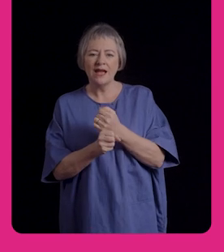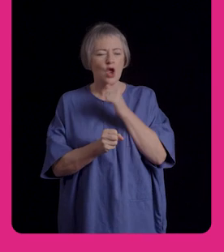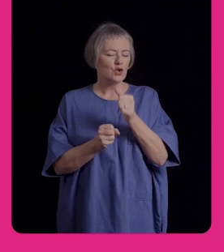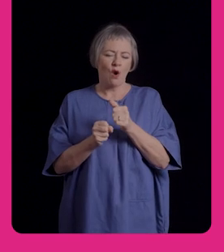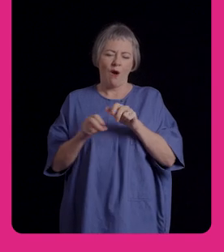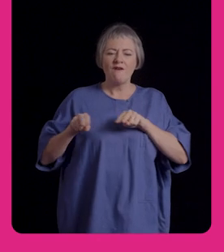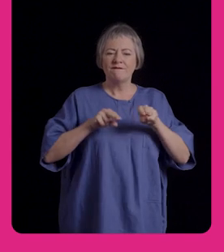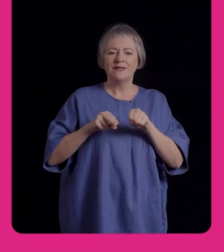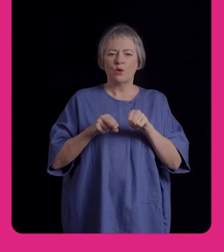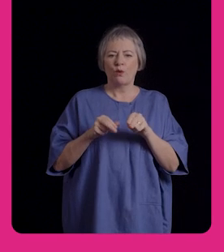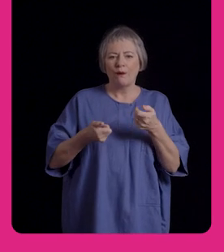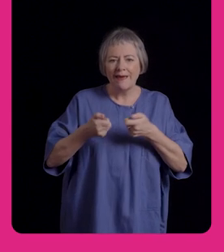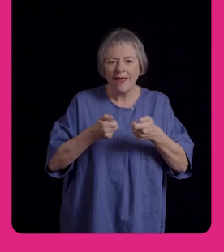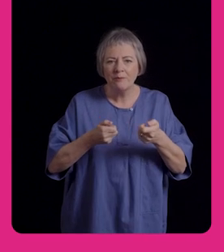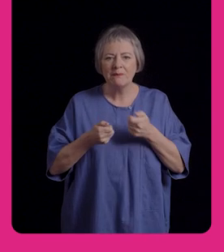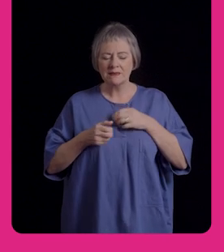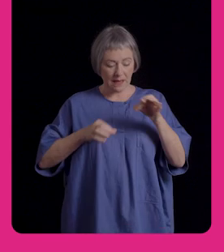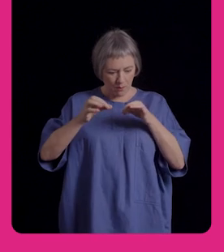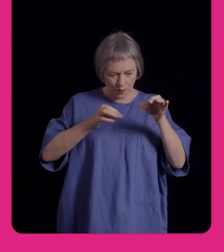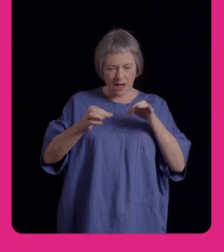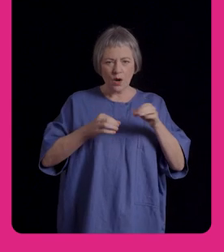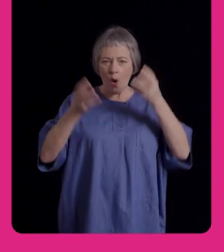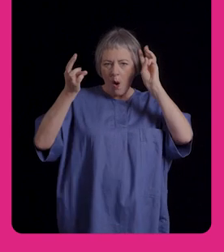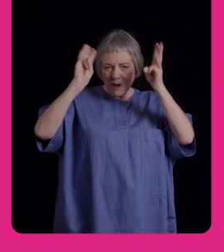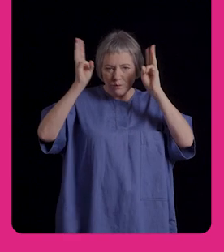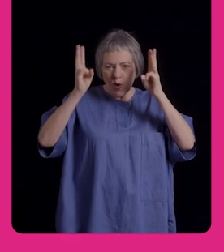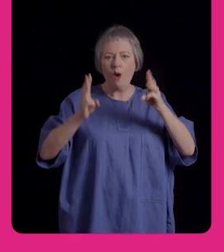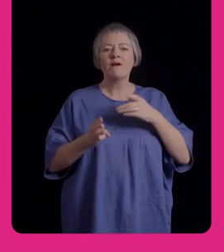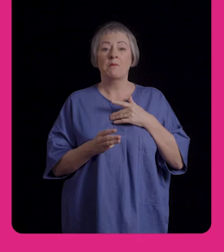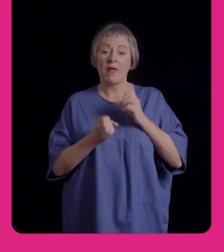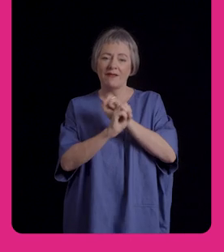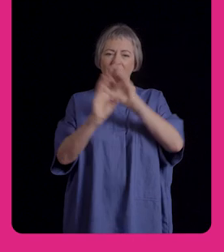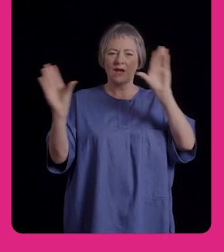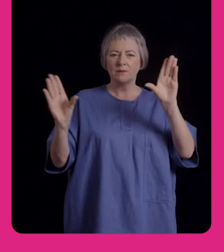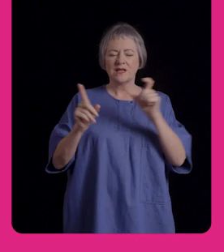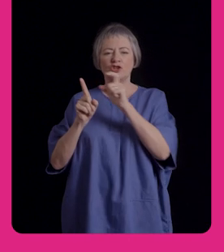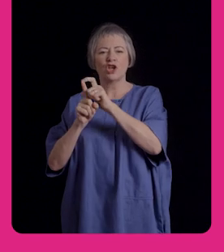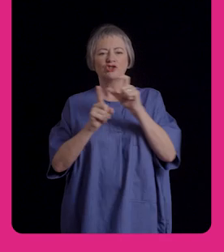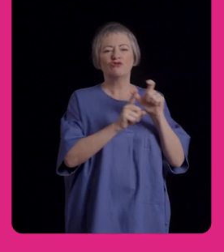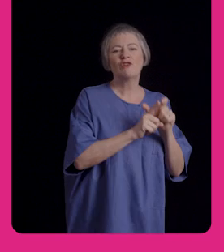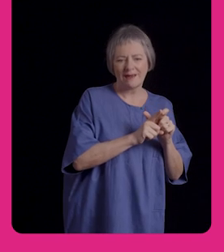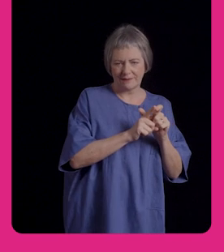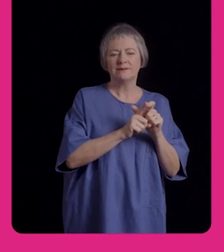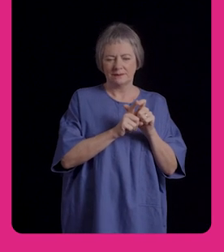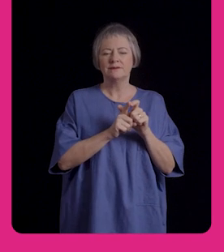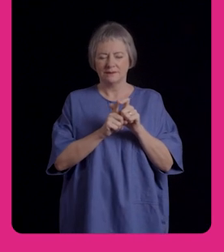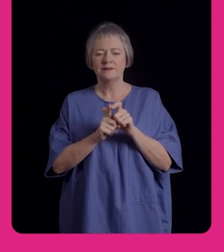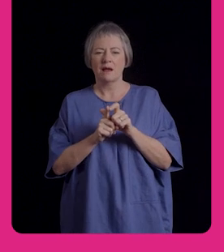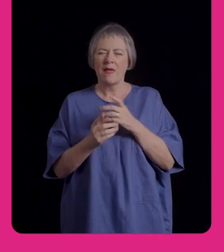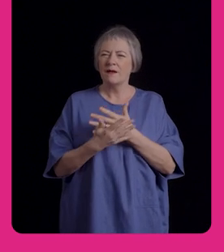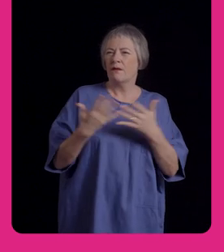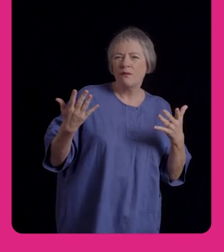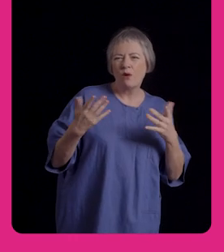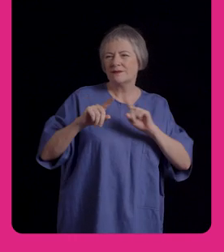like not a video game. It's more like a board game or like improv. The most famous one is probably Dungeons and Dragons, but there are loads of different kinds,